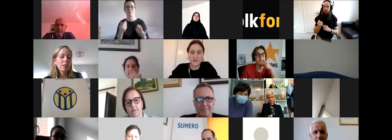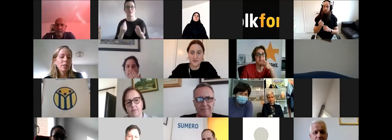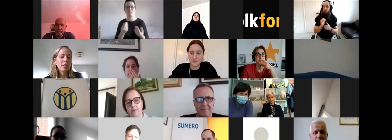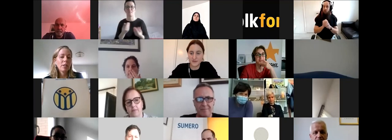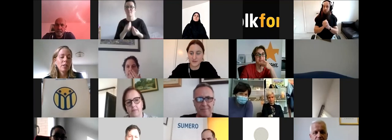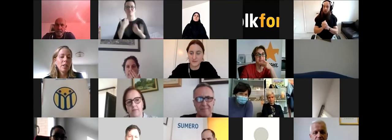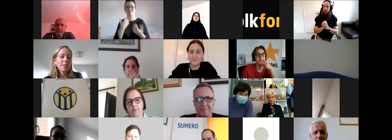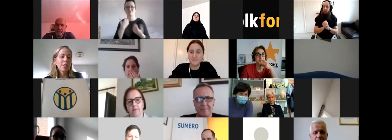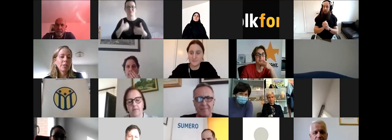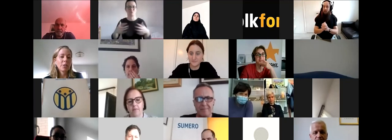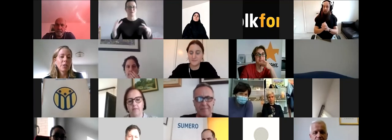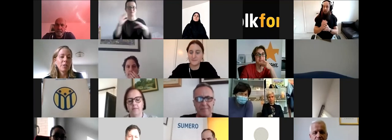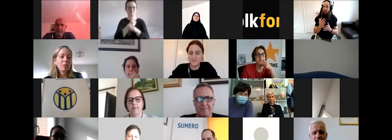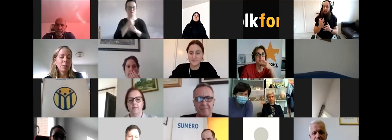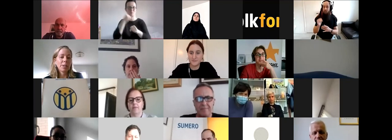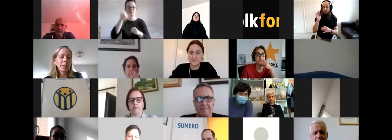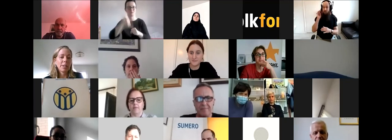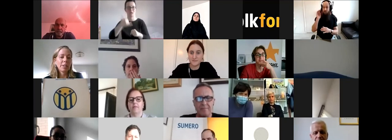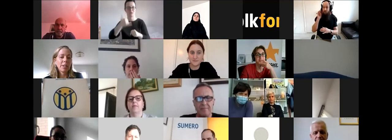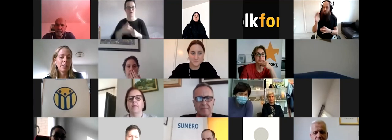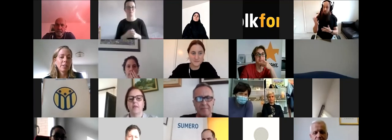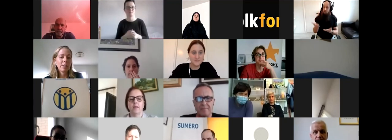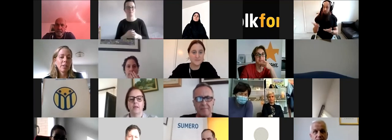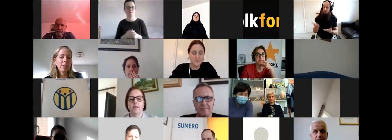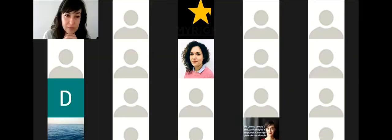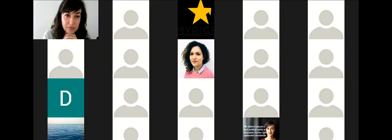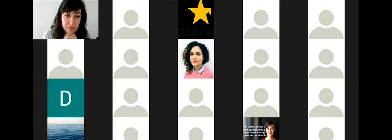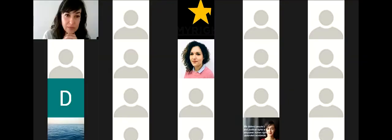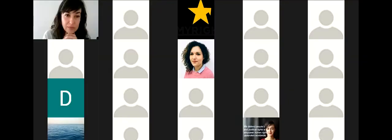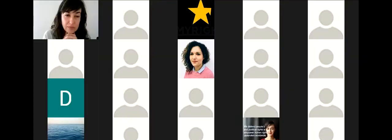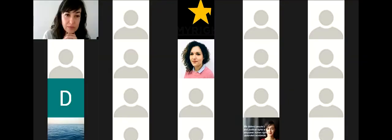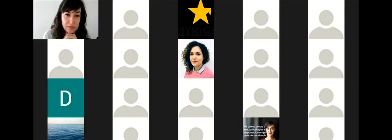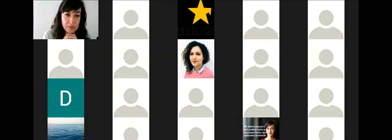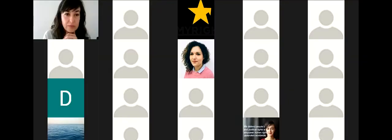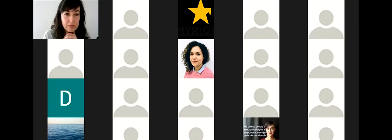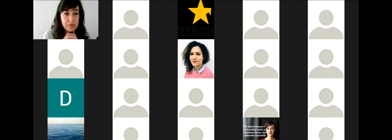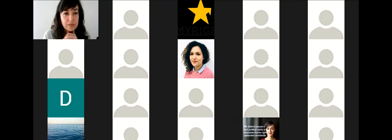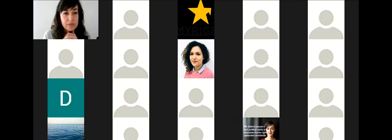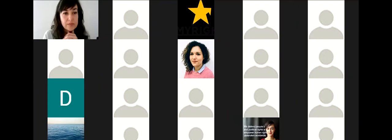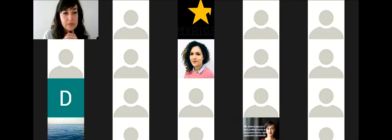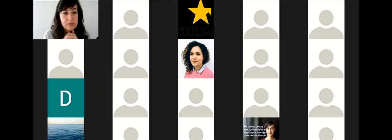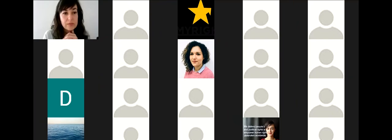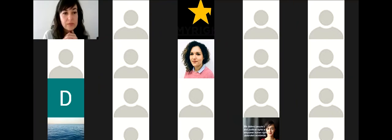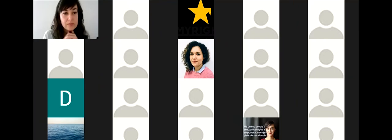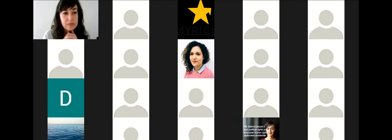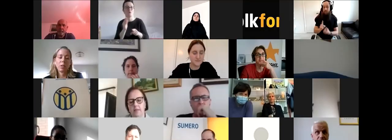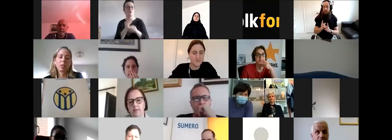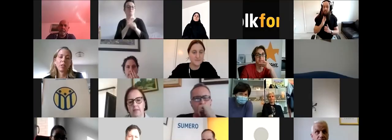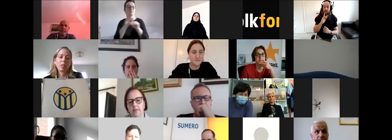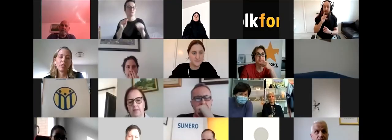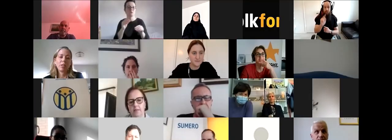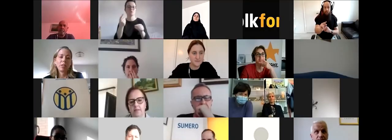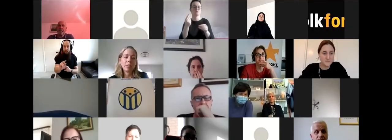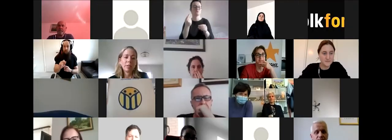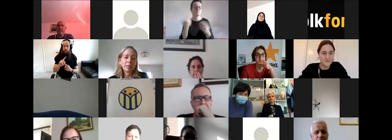has a question, listen to the presentation, has a comment, or maybe Jesper or